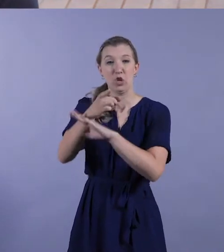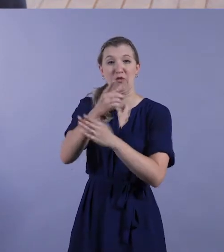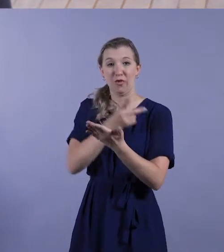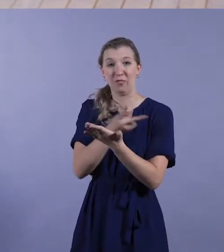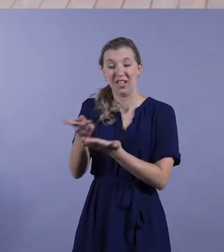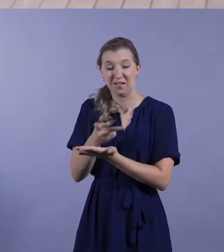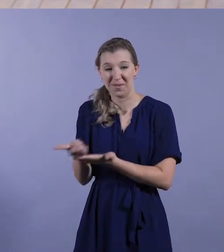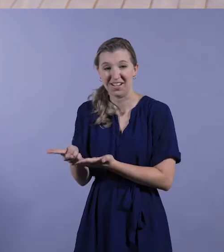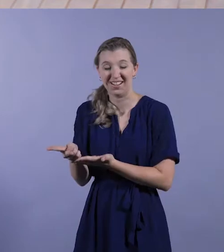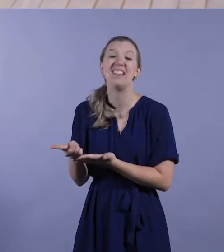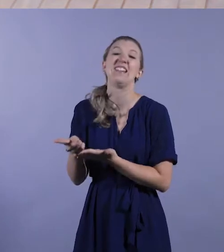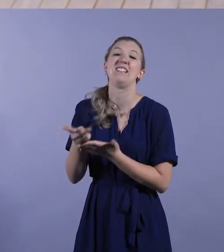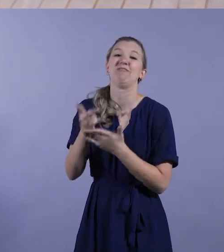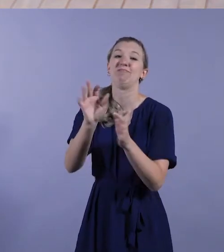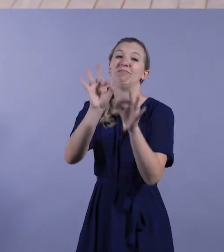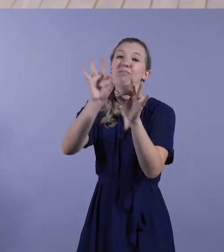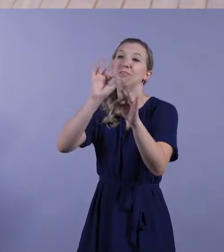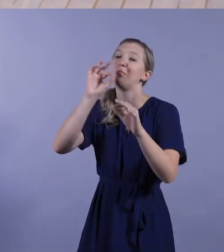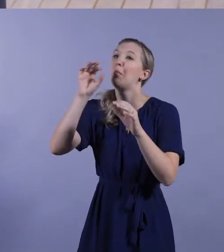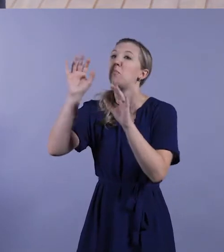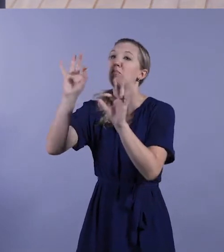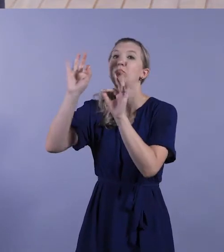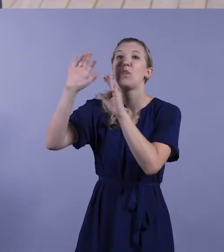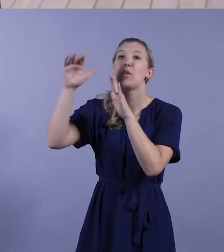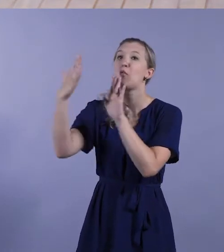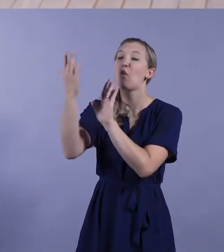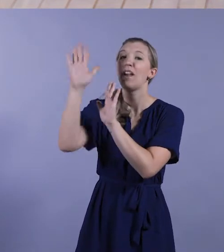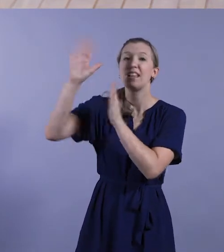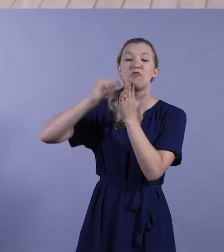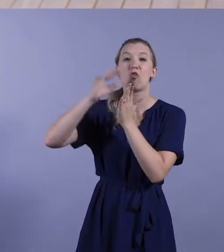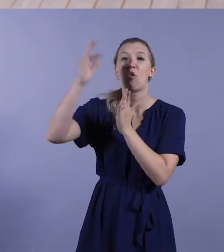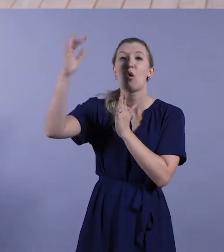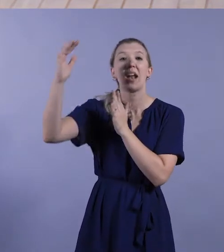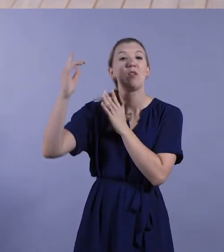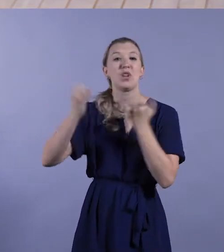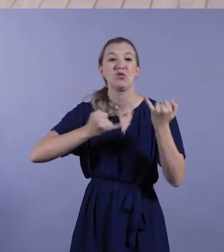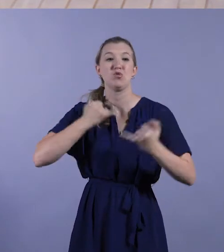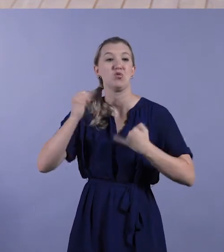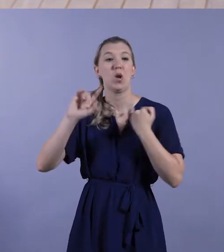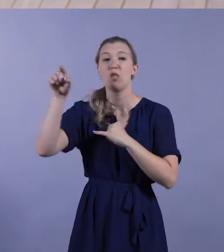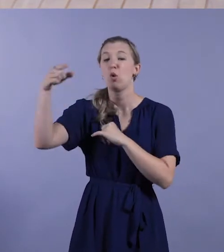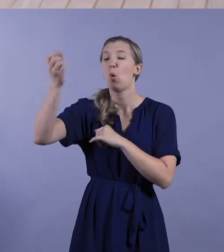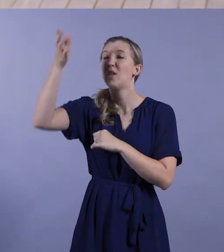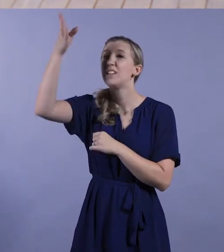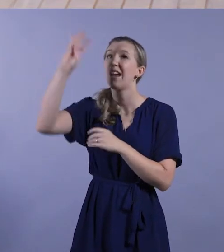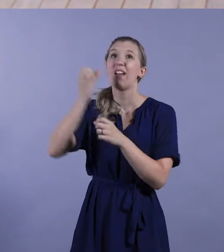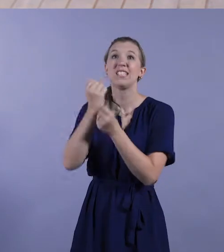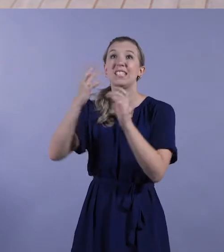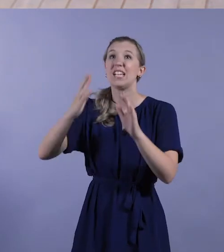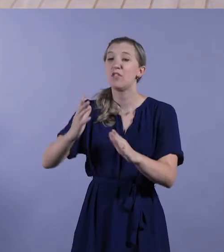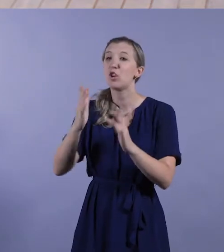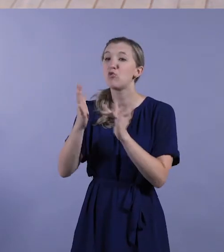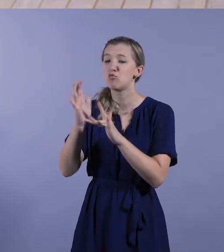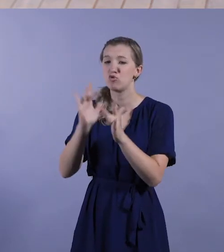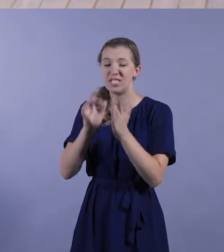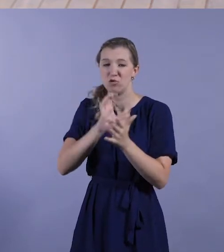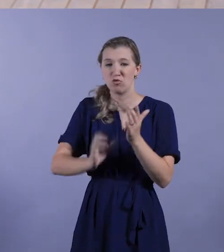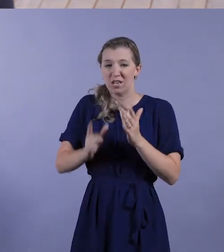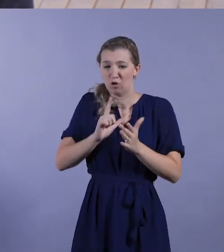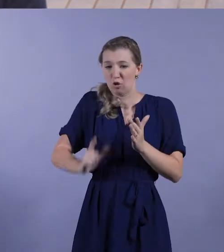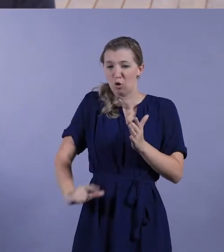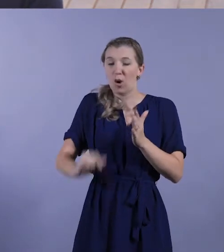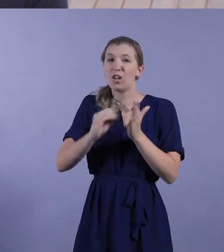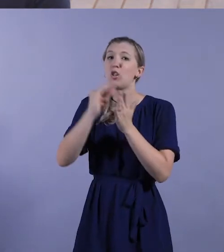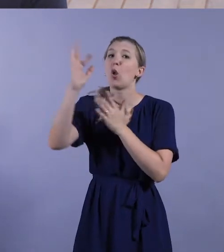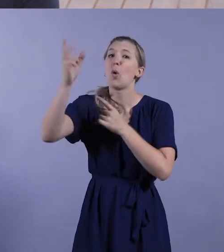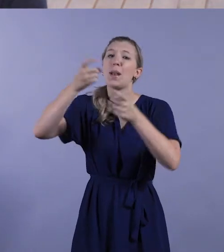stumbling and to present you blameless before the presence of his glory with great joy, to the only God our Savior, through Jesus Christ our Lord, be